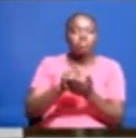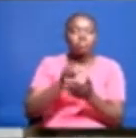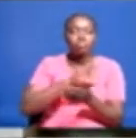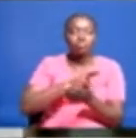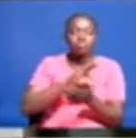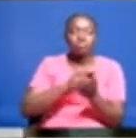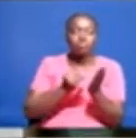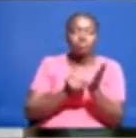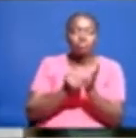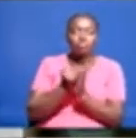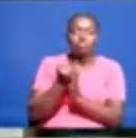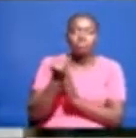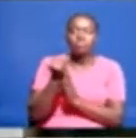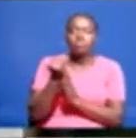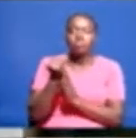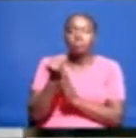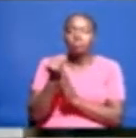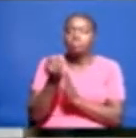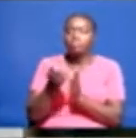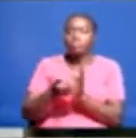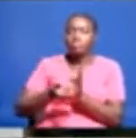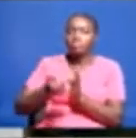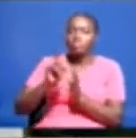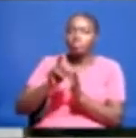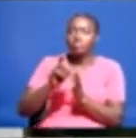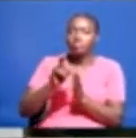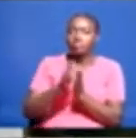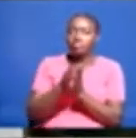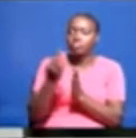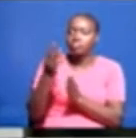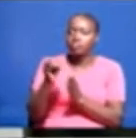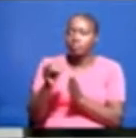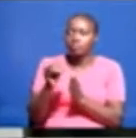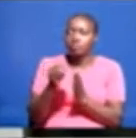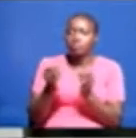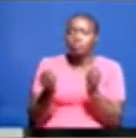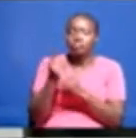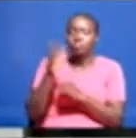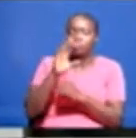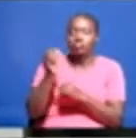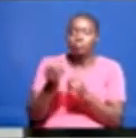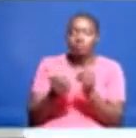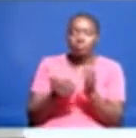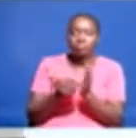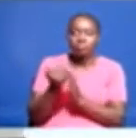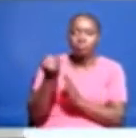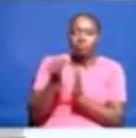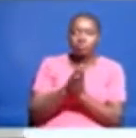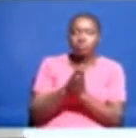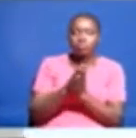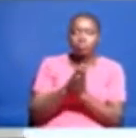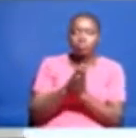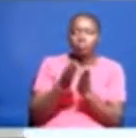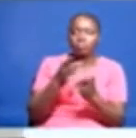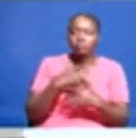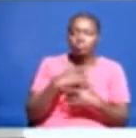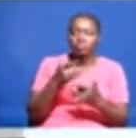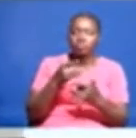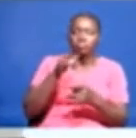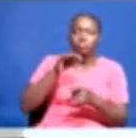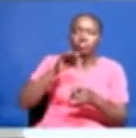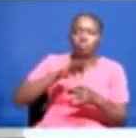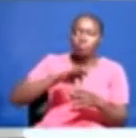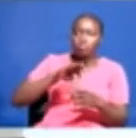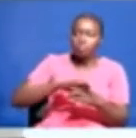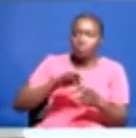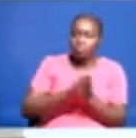interest-earning assets increase by 30 basis points, resulting in an 11% rise in net interest income. Seen over the first half